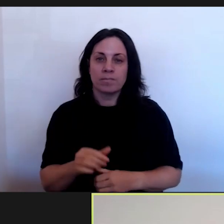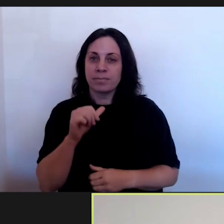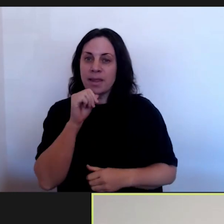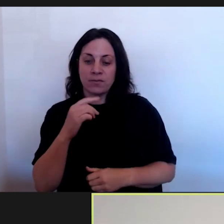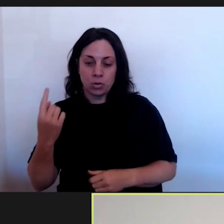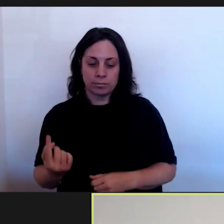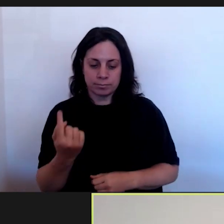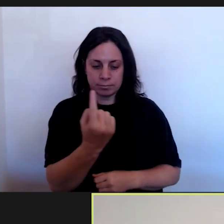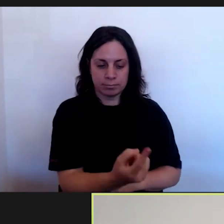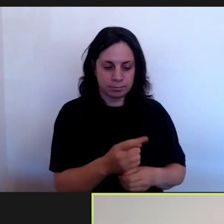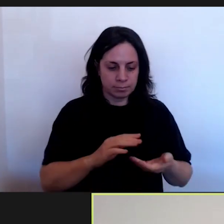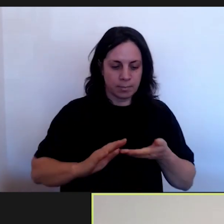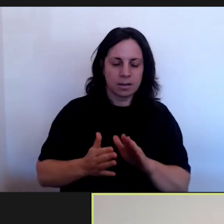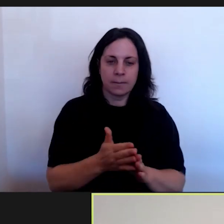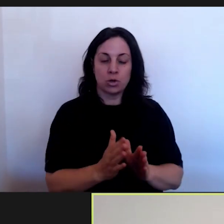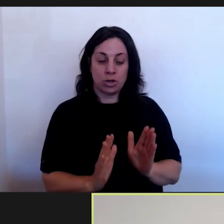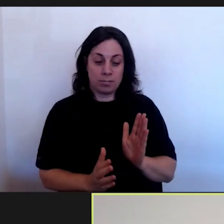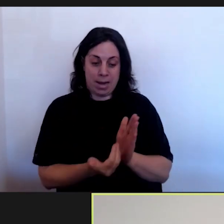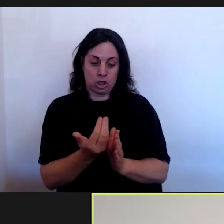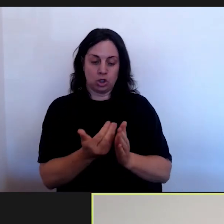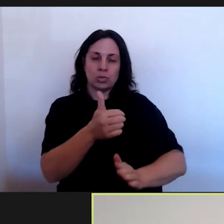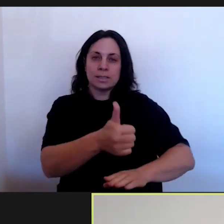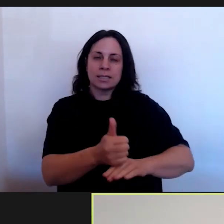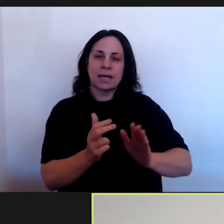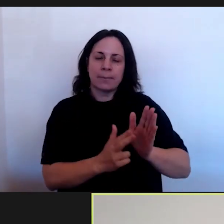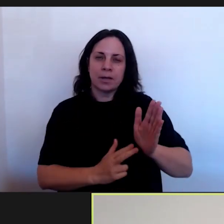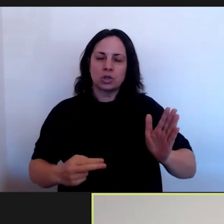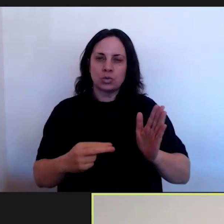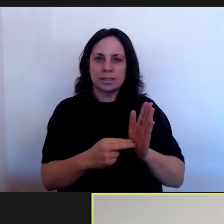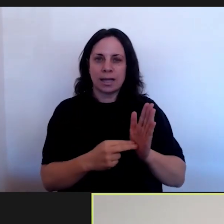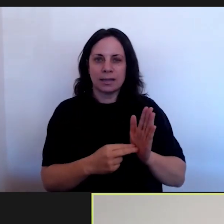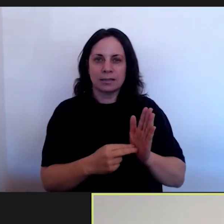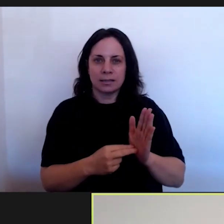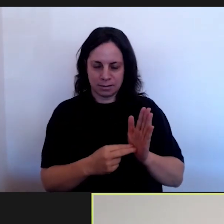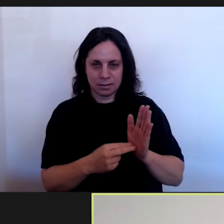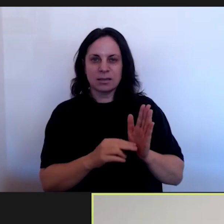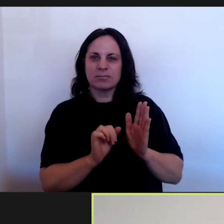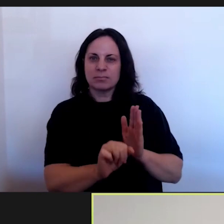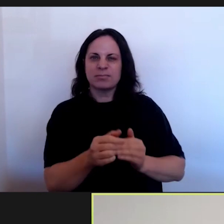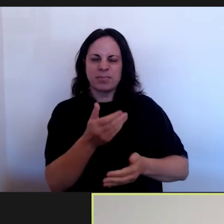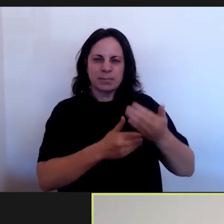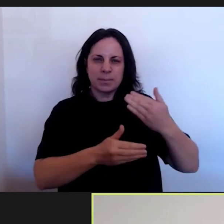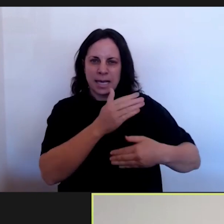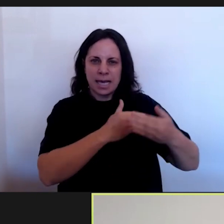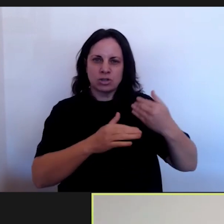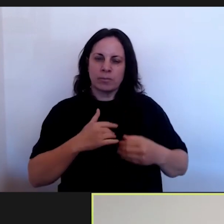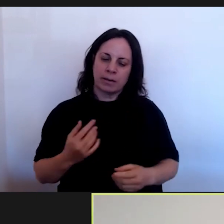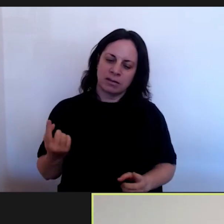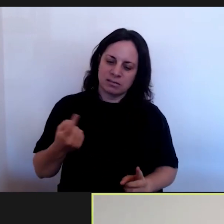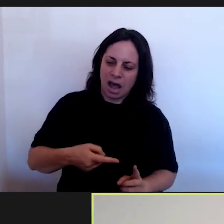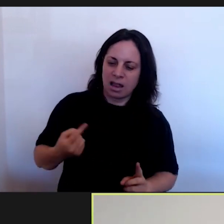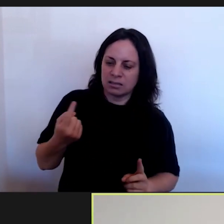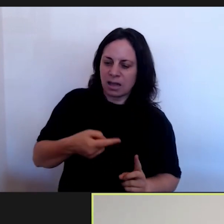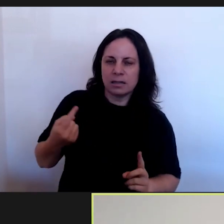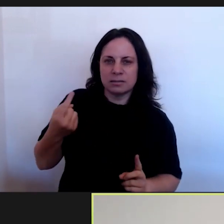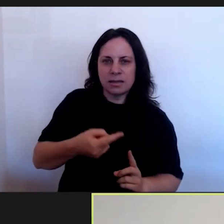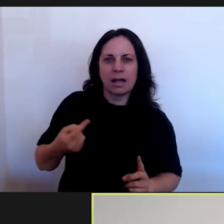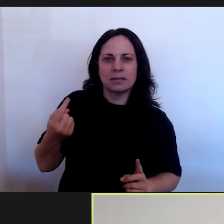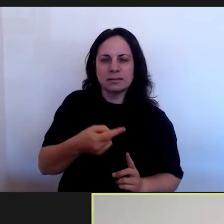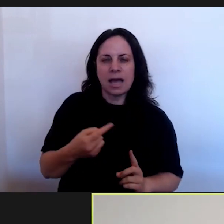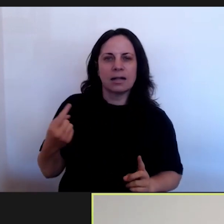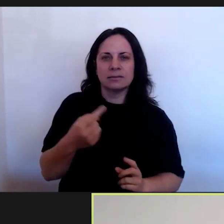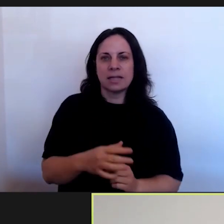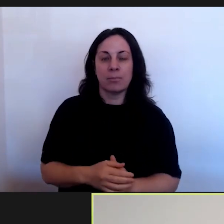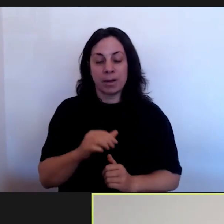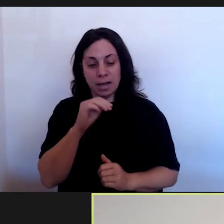community that's new in New Zealand, they have a history of always being told what to do. If you go in there and ask them